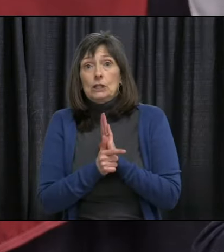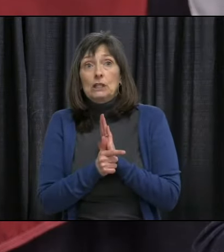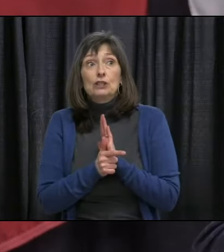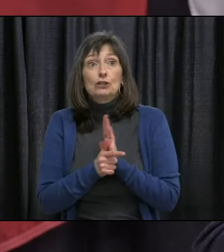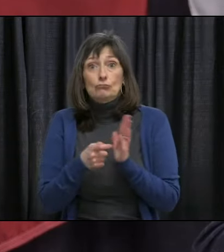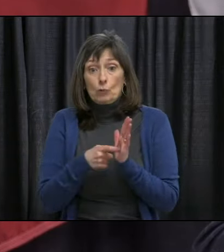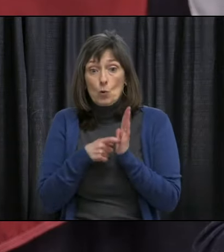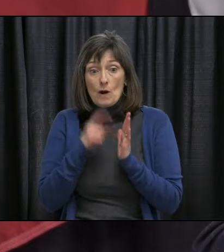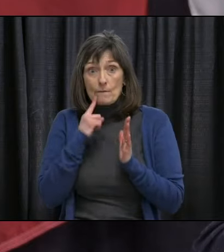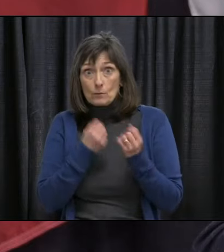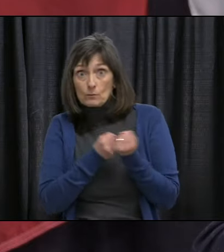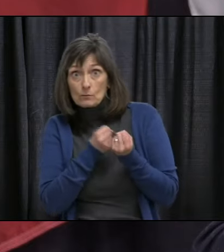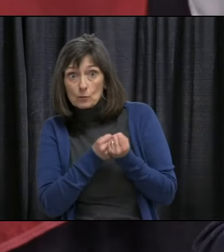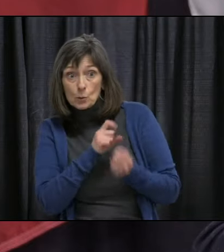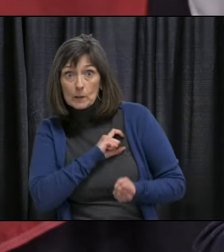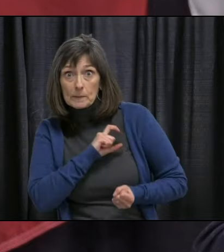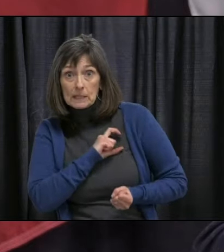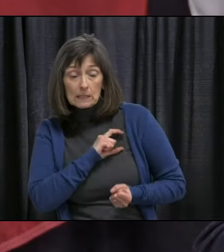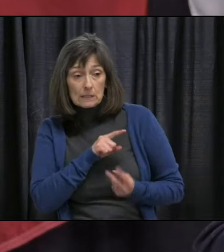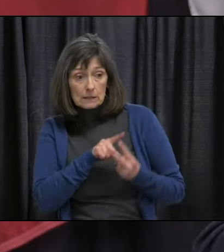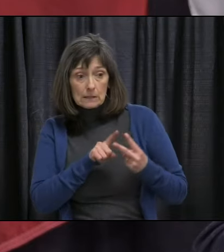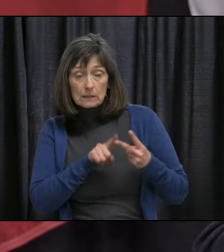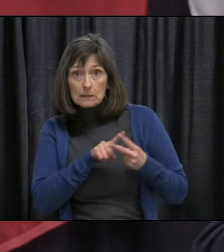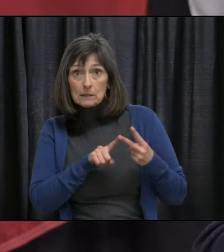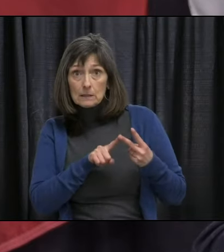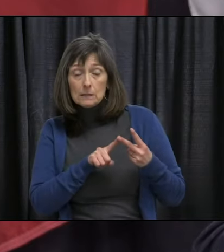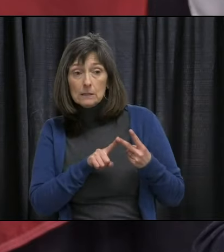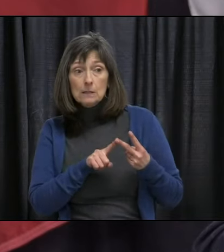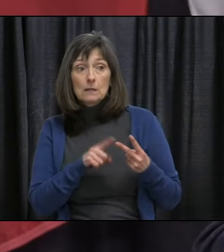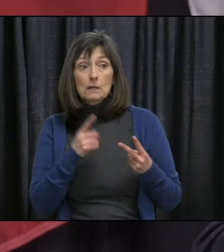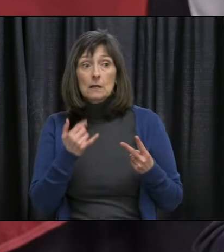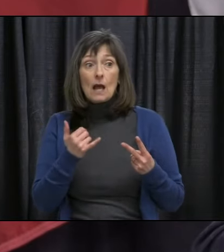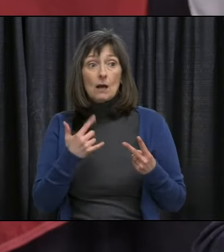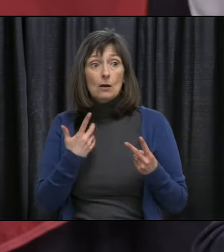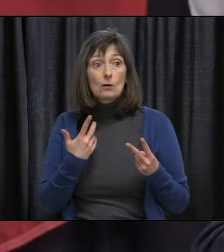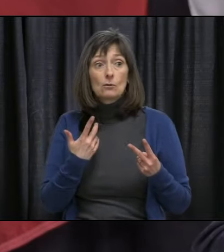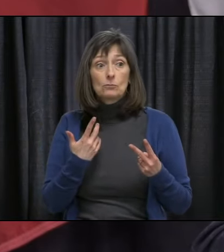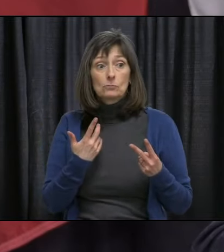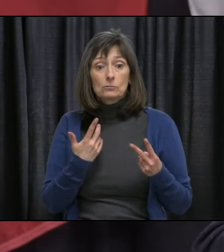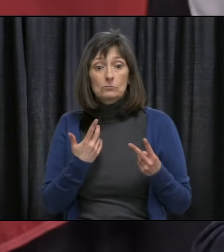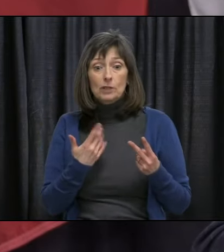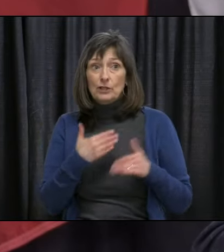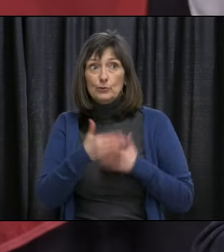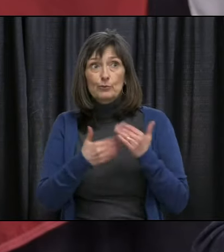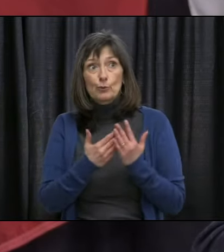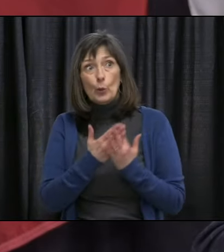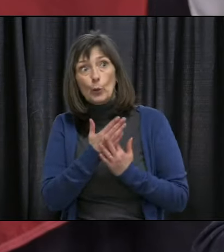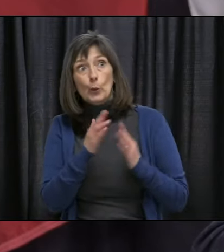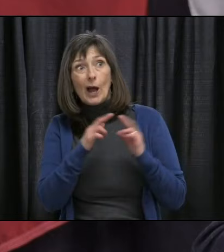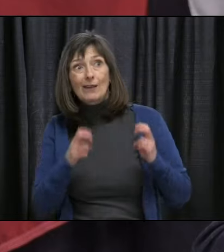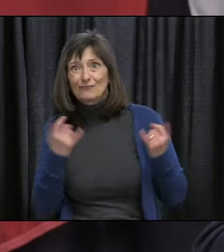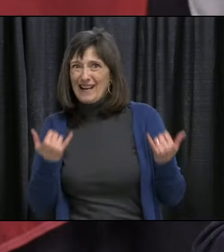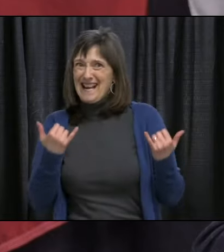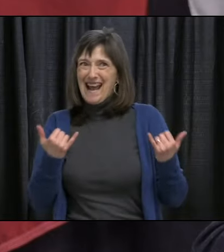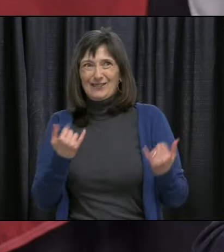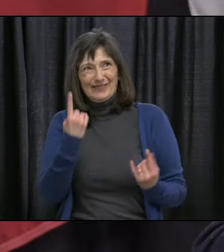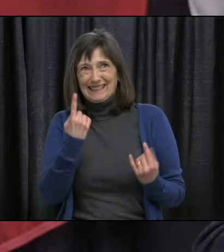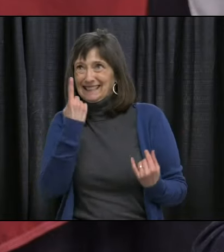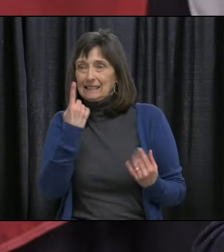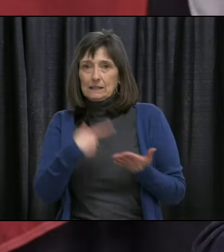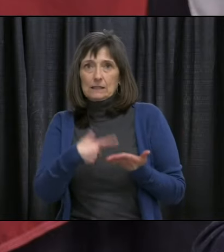that's required to support the RNC and the RCMP at this point is going through the House, I guess, as we speak.